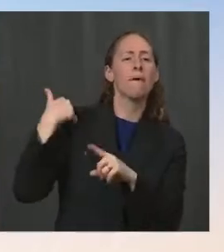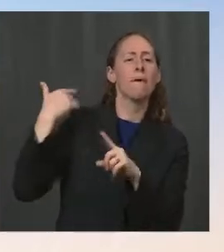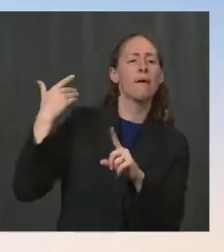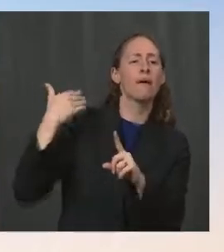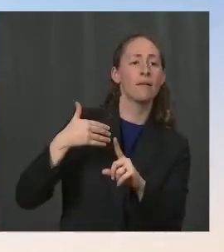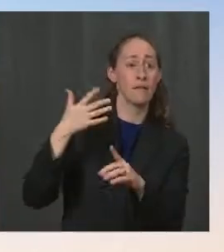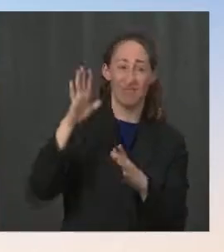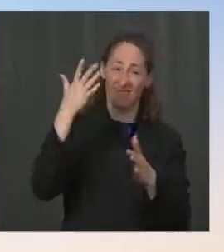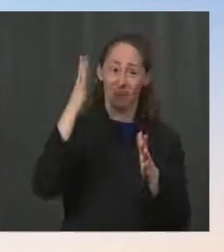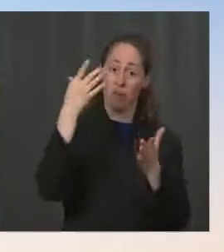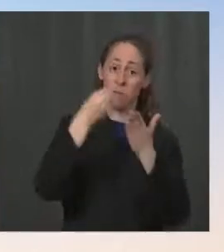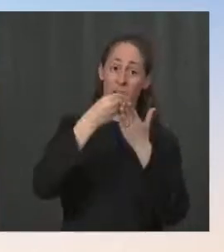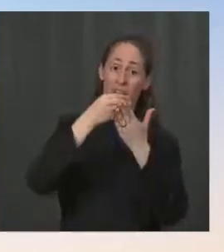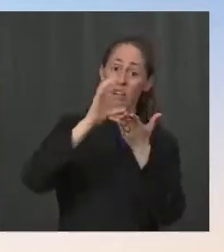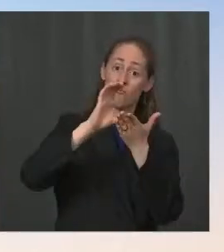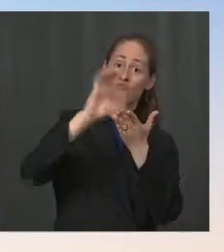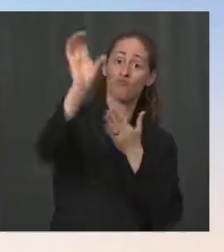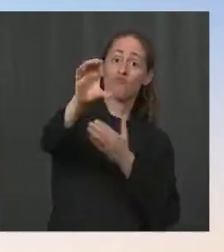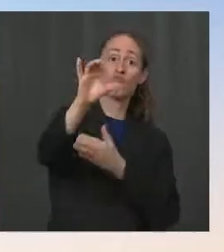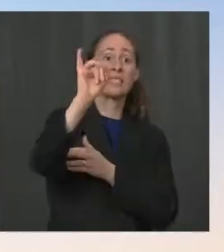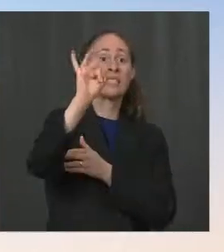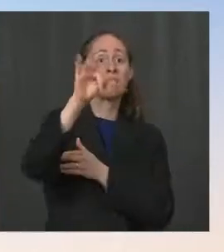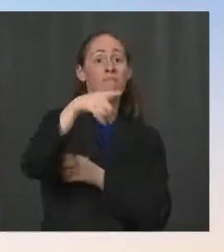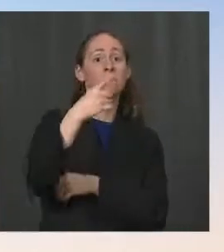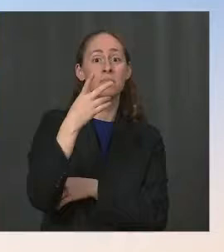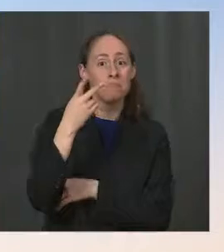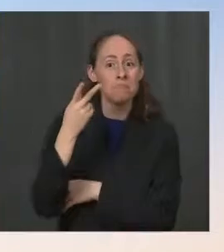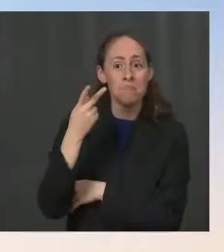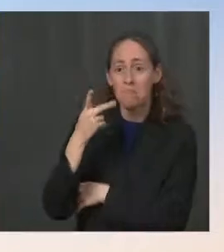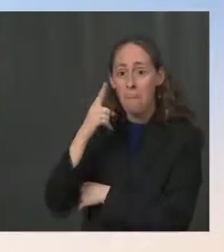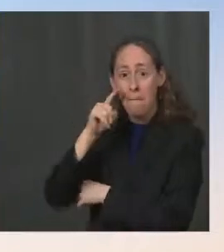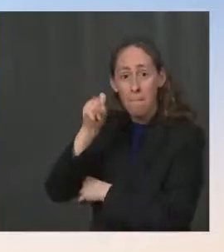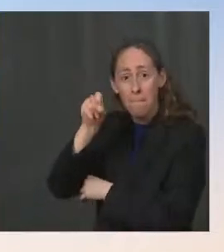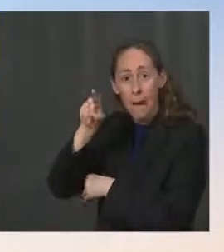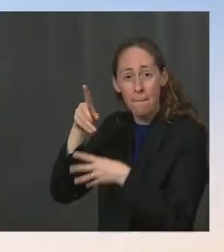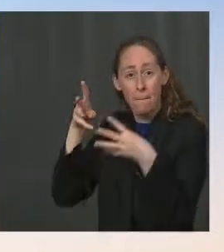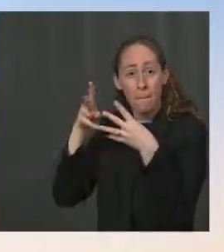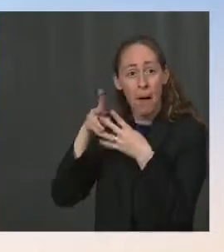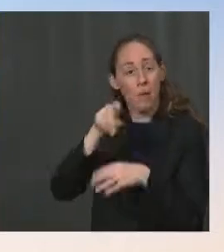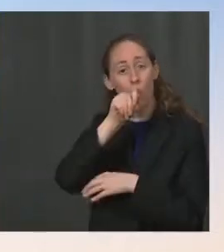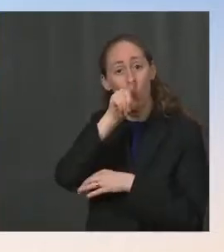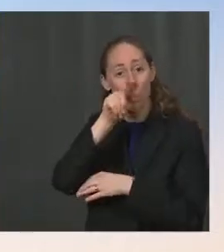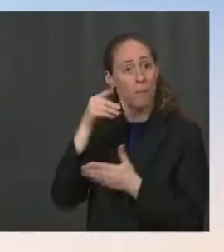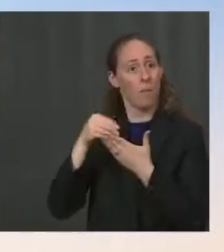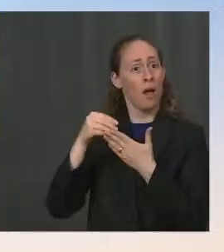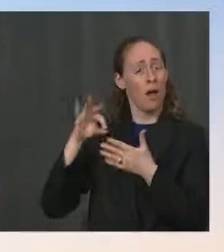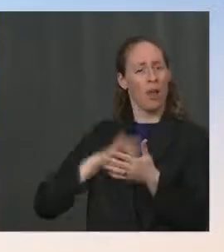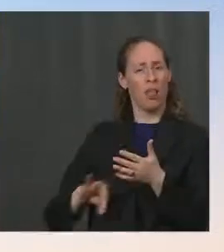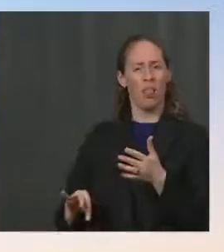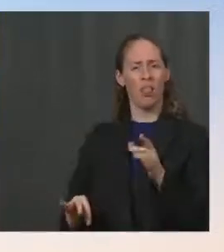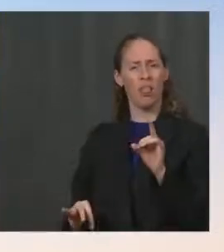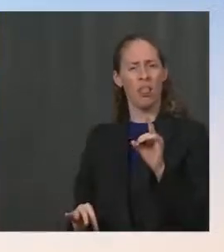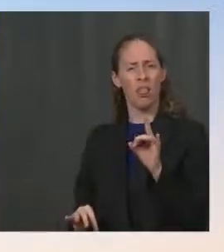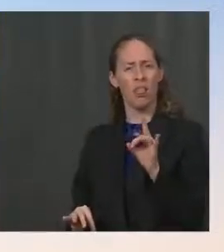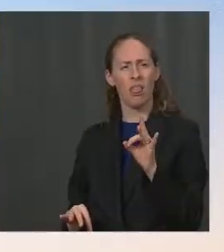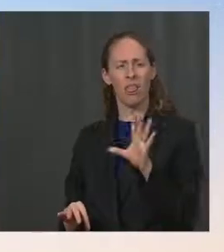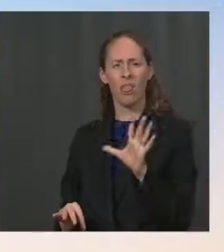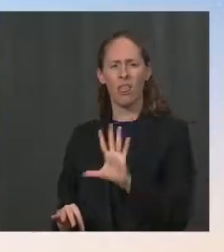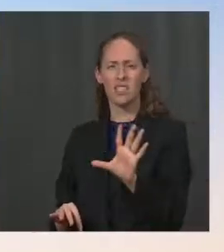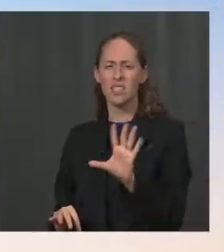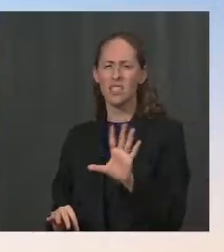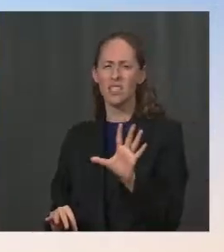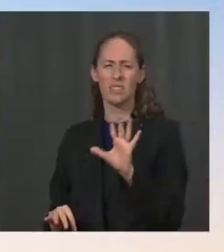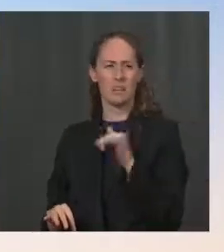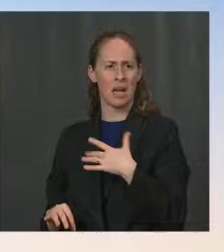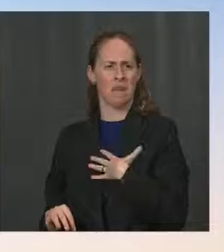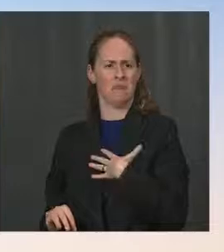to individuals who report someone who is going to get an abortion. I mean, that is what we're talking about here. So, and beyond that, as I've already